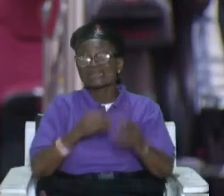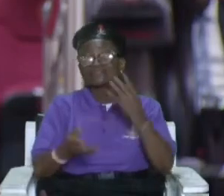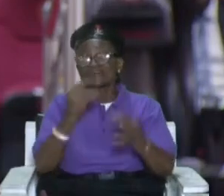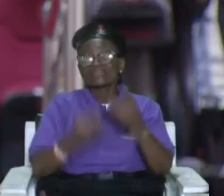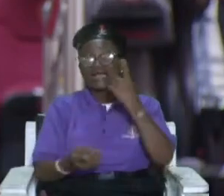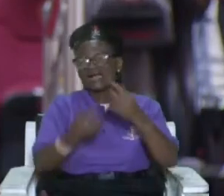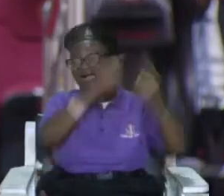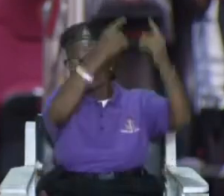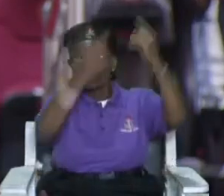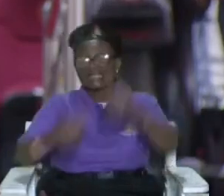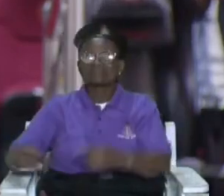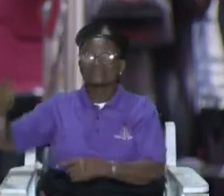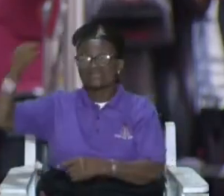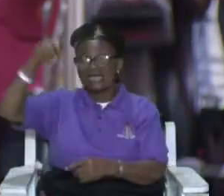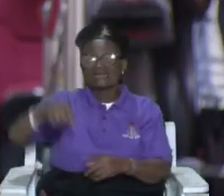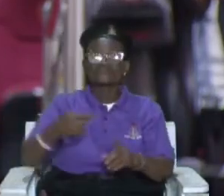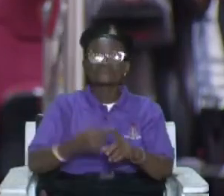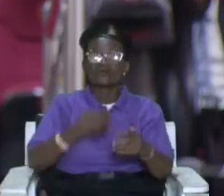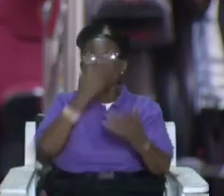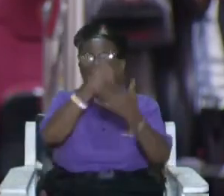In 2 Kings chapter